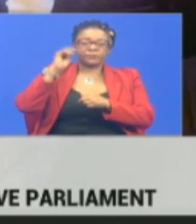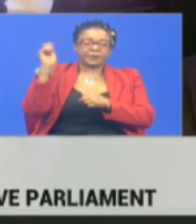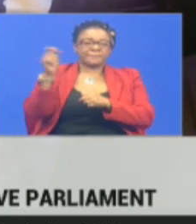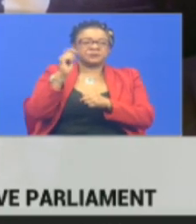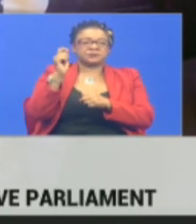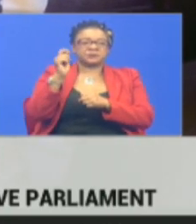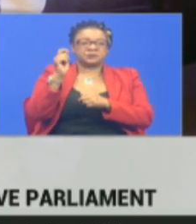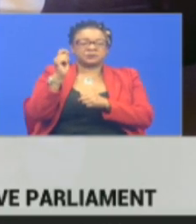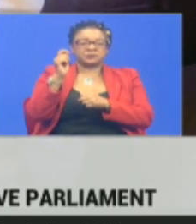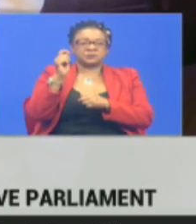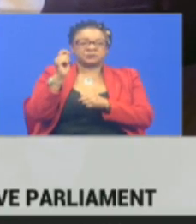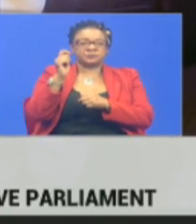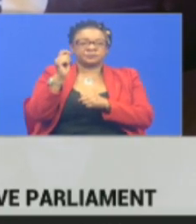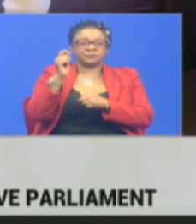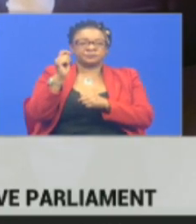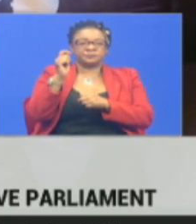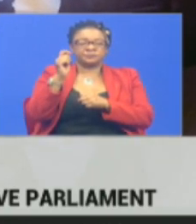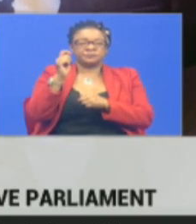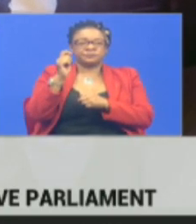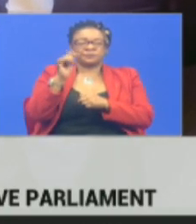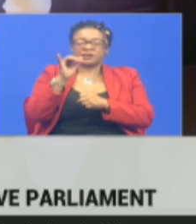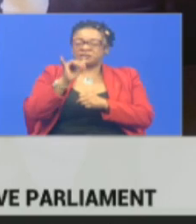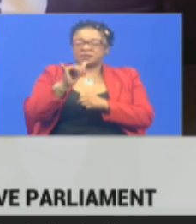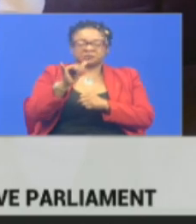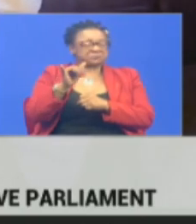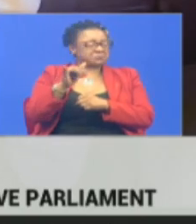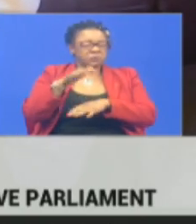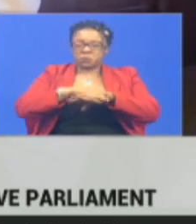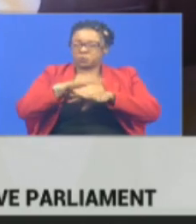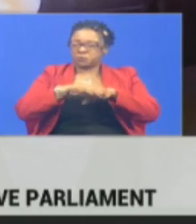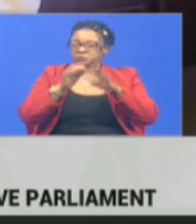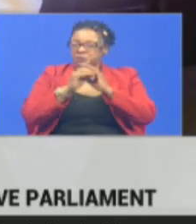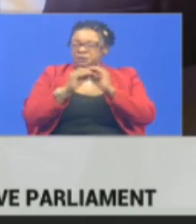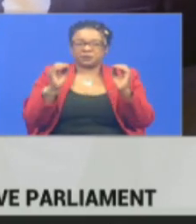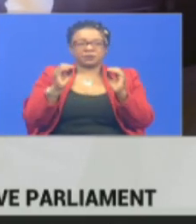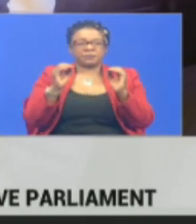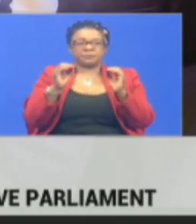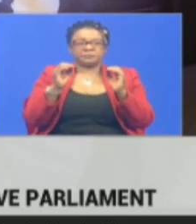as aforesaid, is ill-advised, premature,